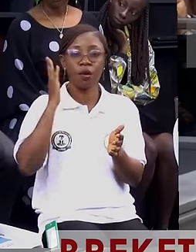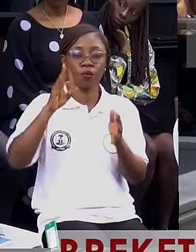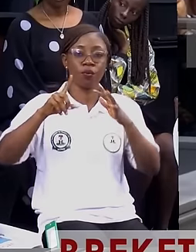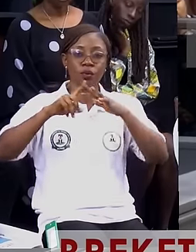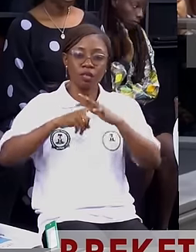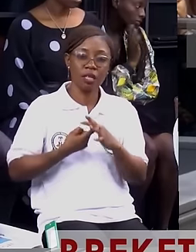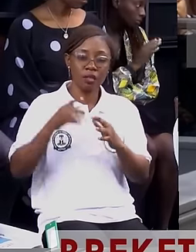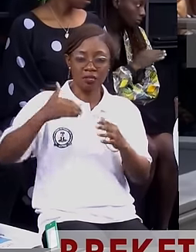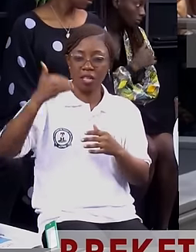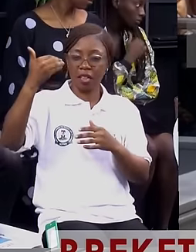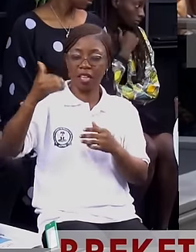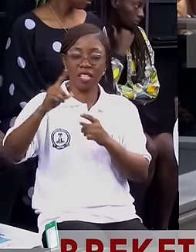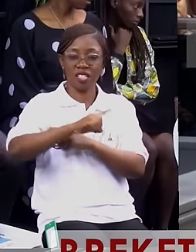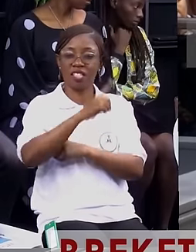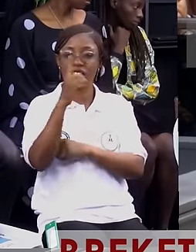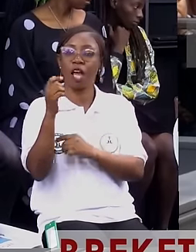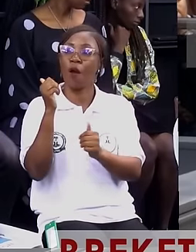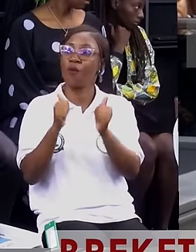the next day, which